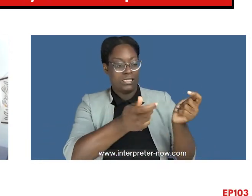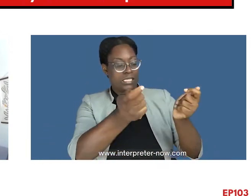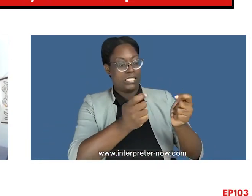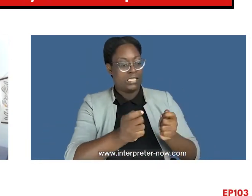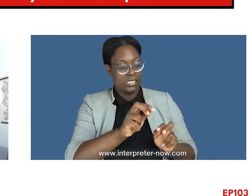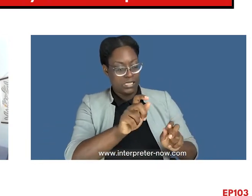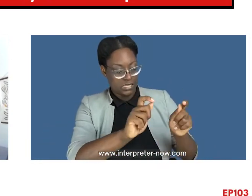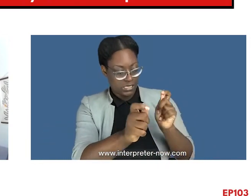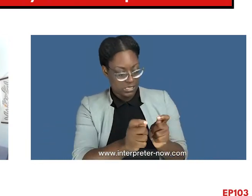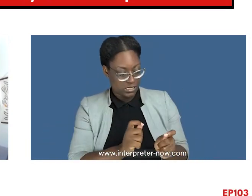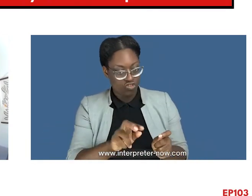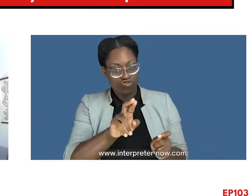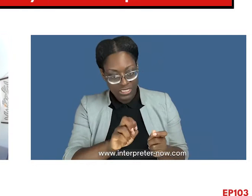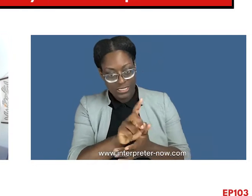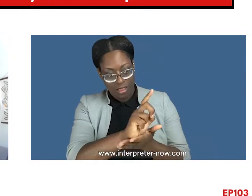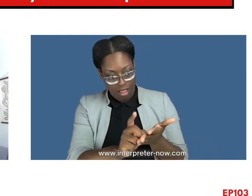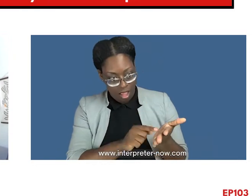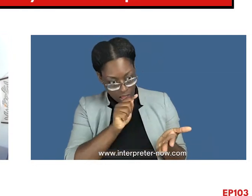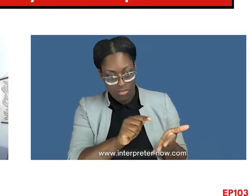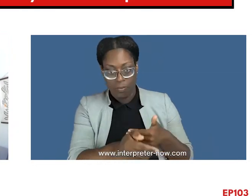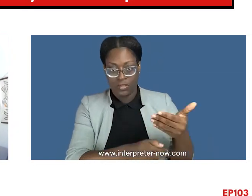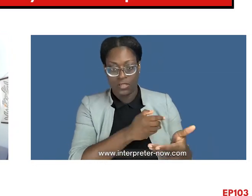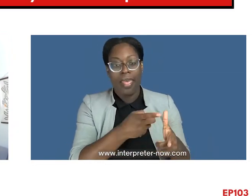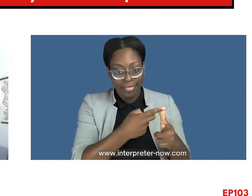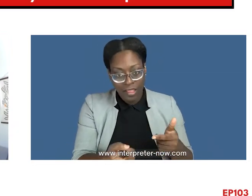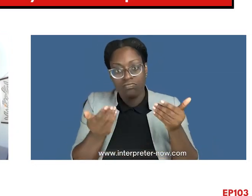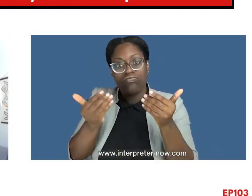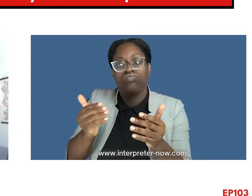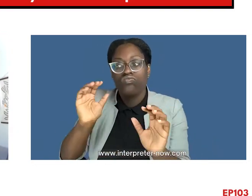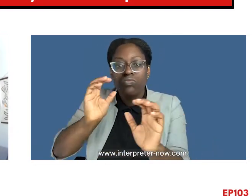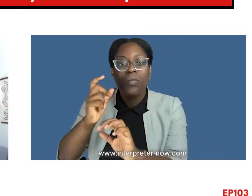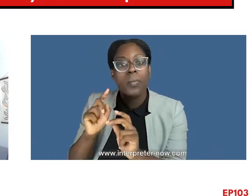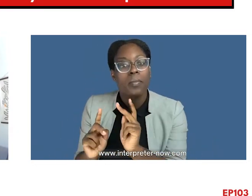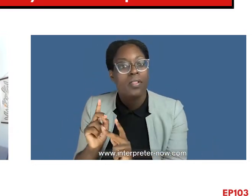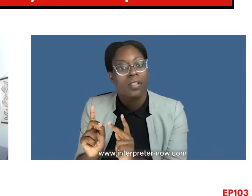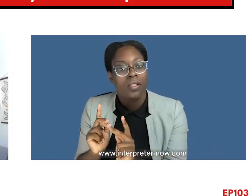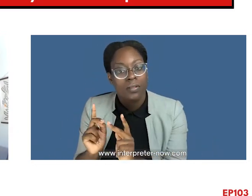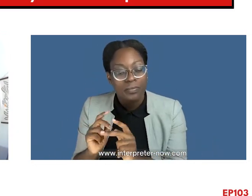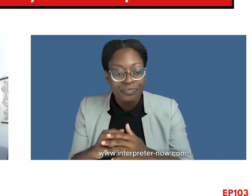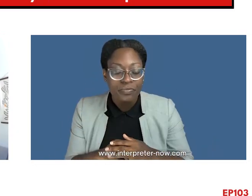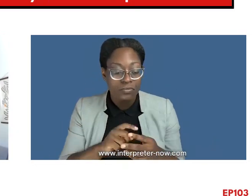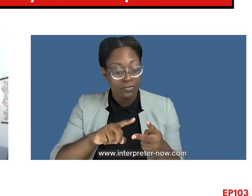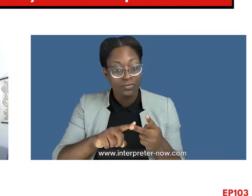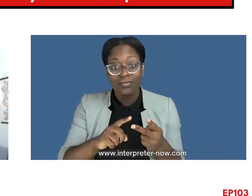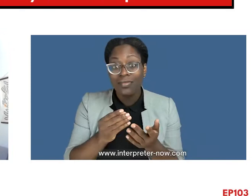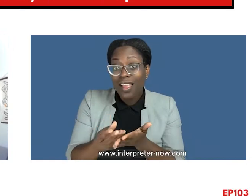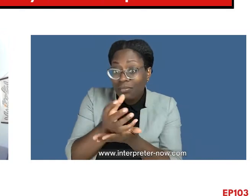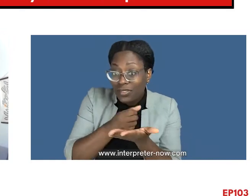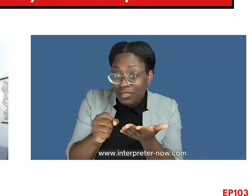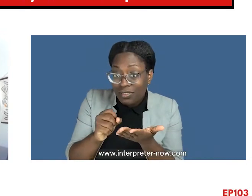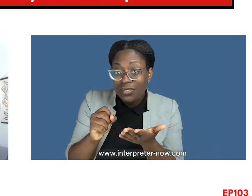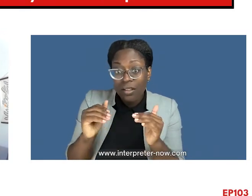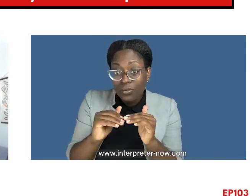leaving out underrepresented candidates? And how do we design that differently? This is an example. If you're working on